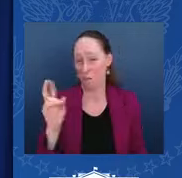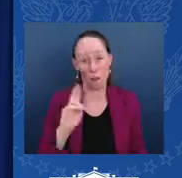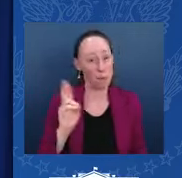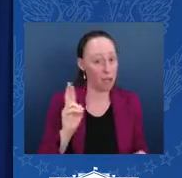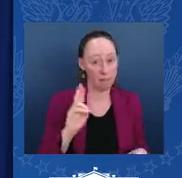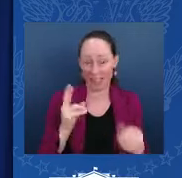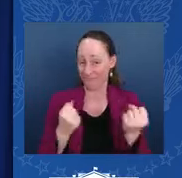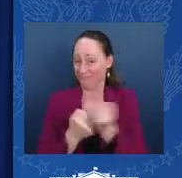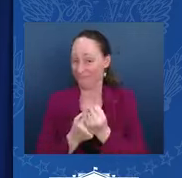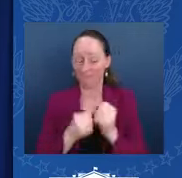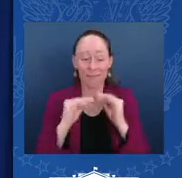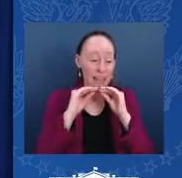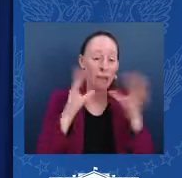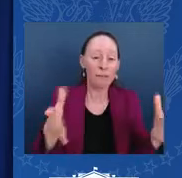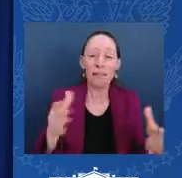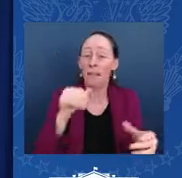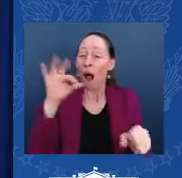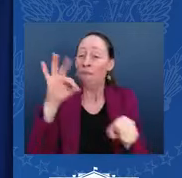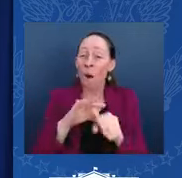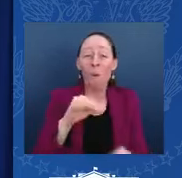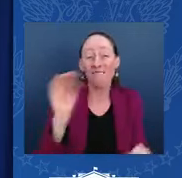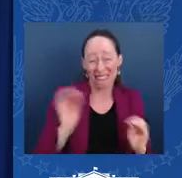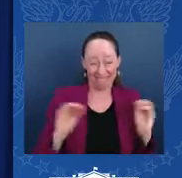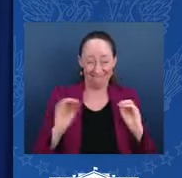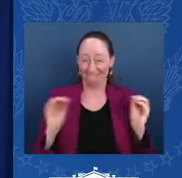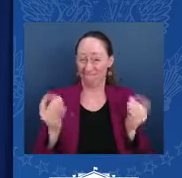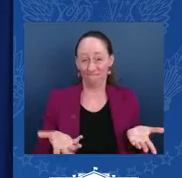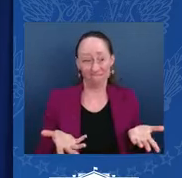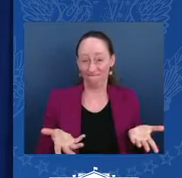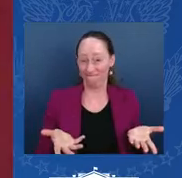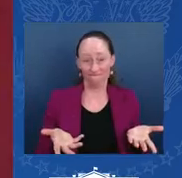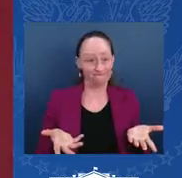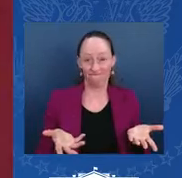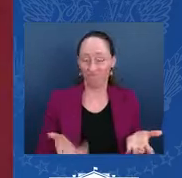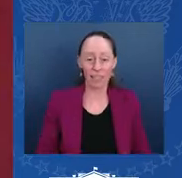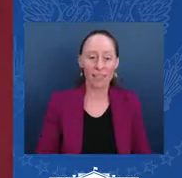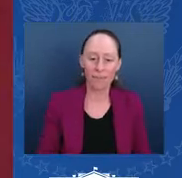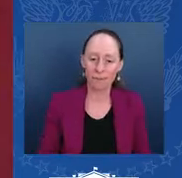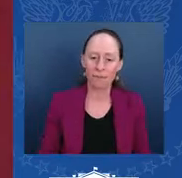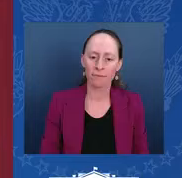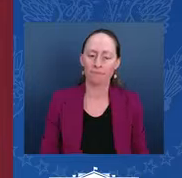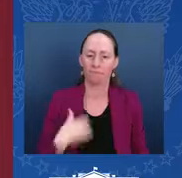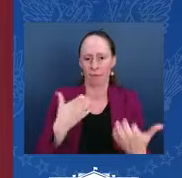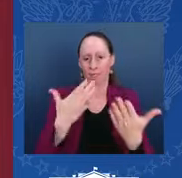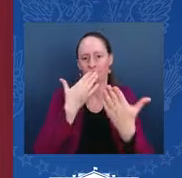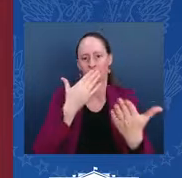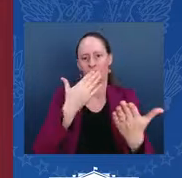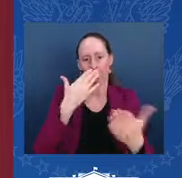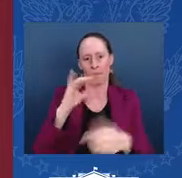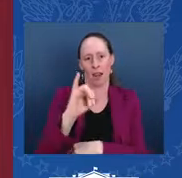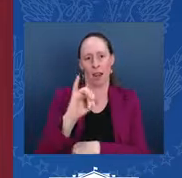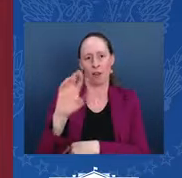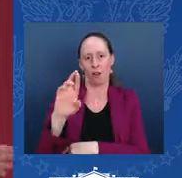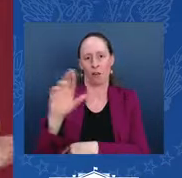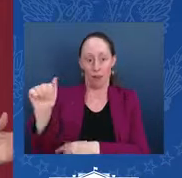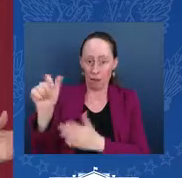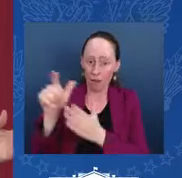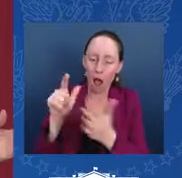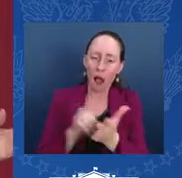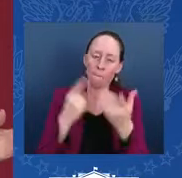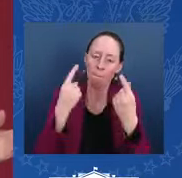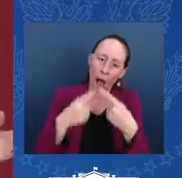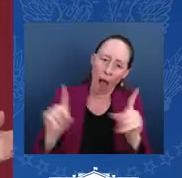Not one. But thanks to the Inflation Reduction Act, we finally beat Big Pharma, in no small part because of your